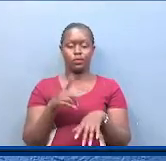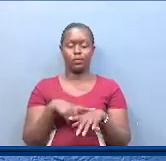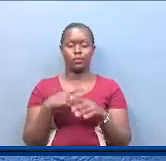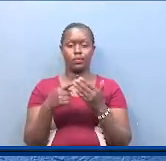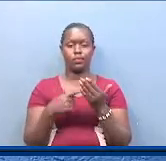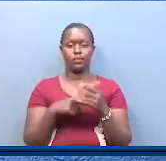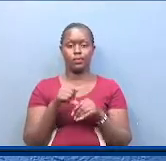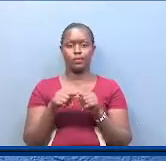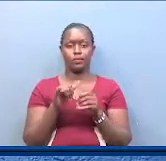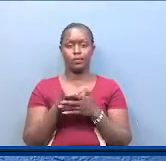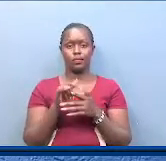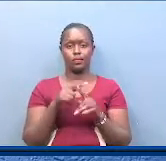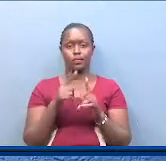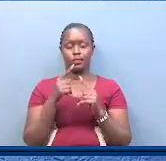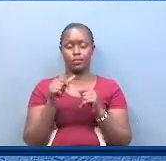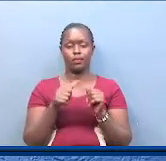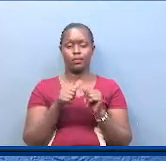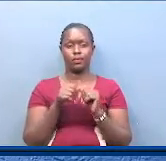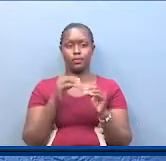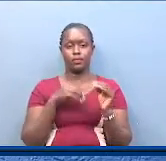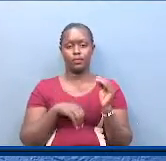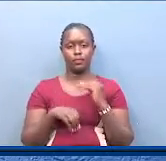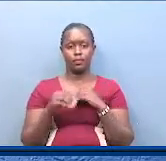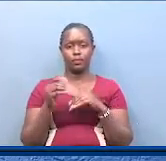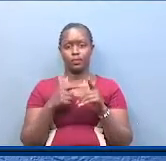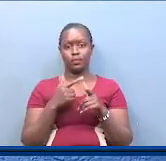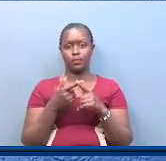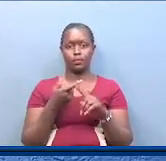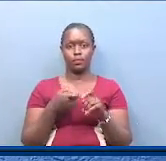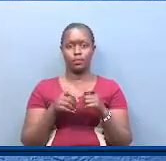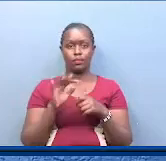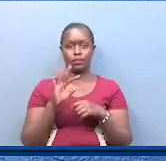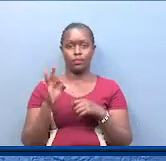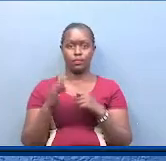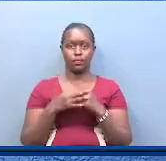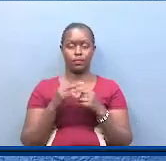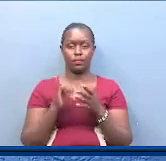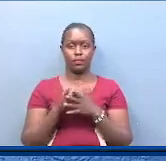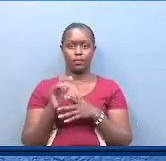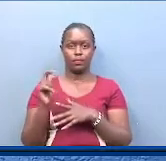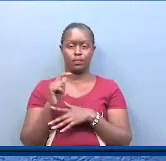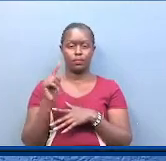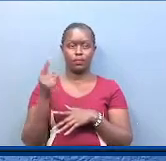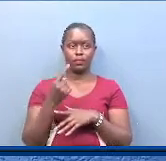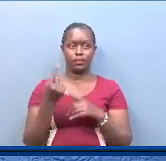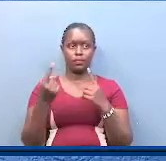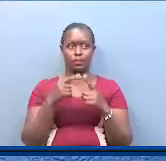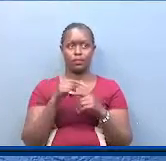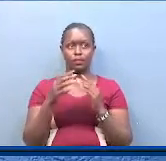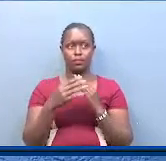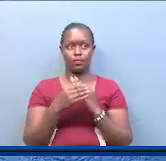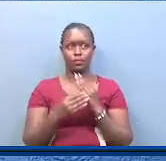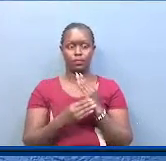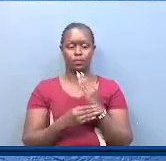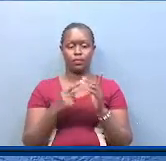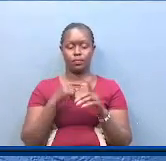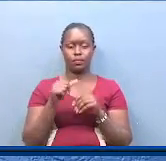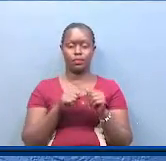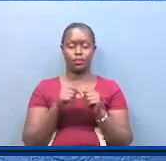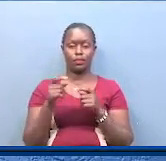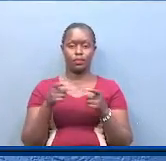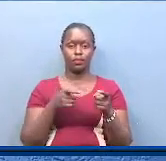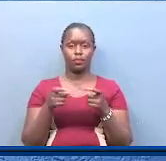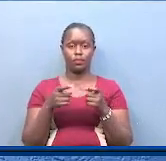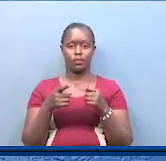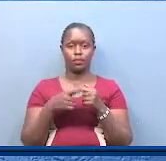But since we're talking about corruption, from page 58, that the Kenya Kwanza Manifesto talks about governance, page